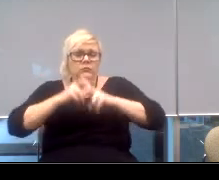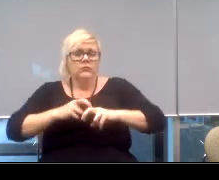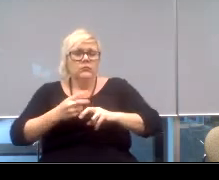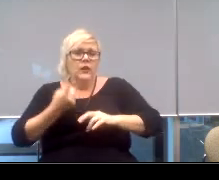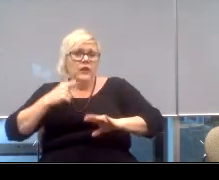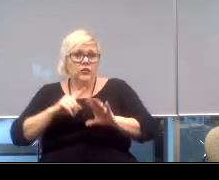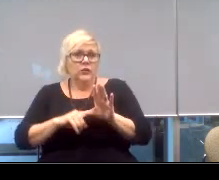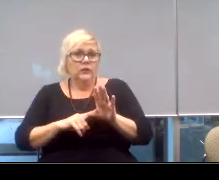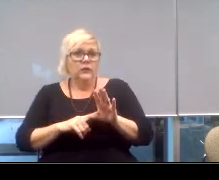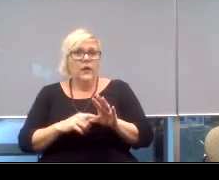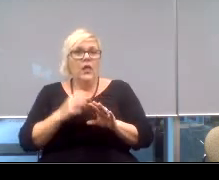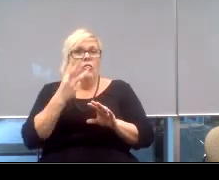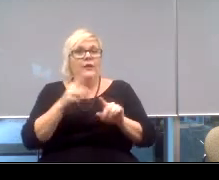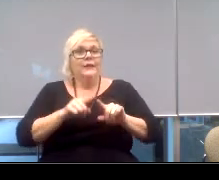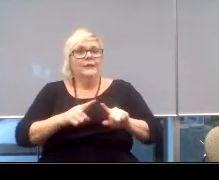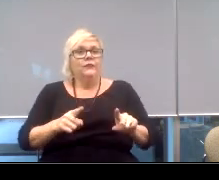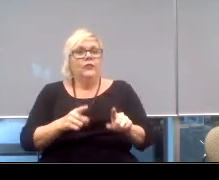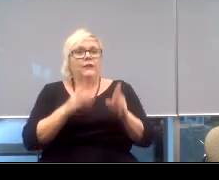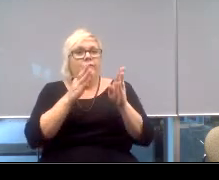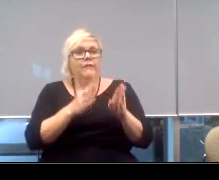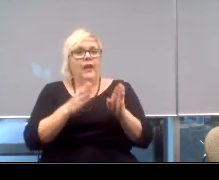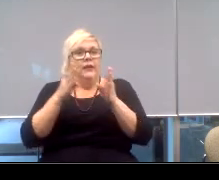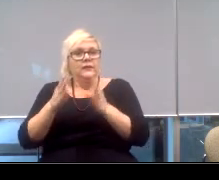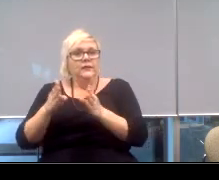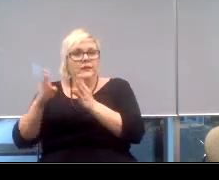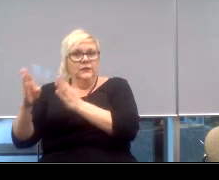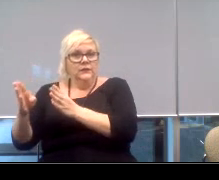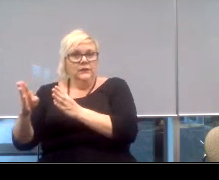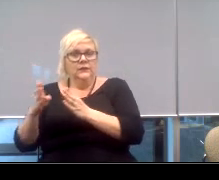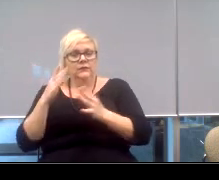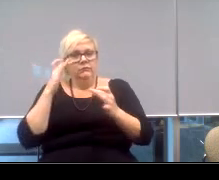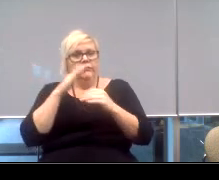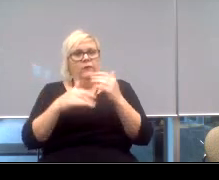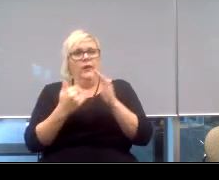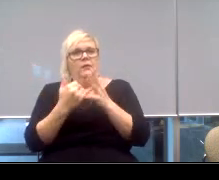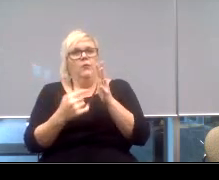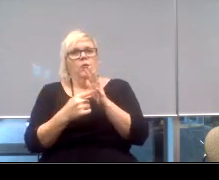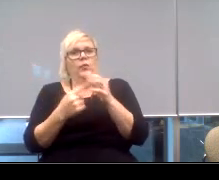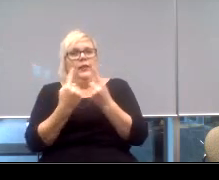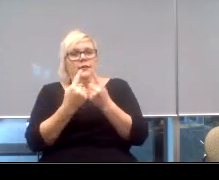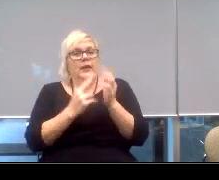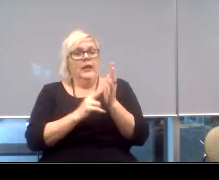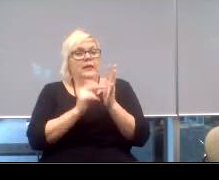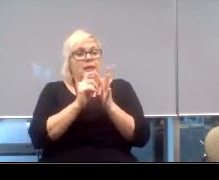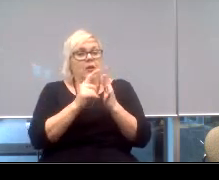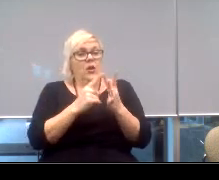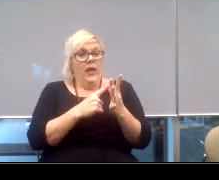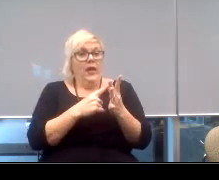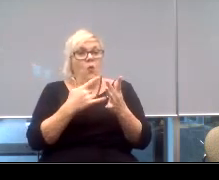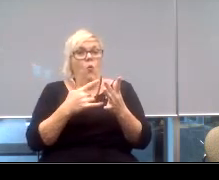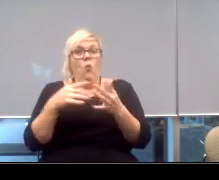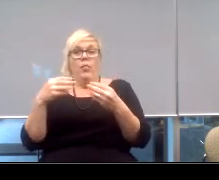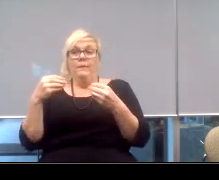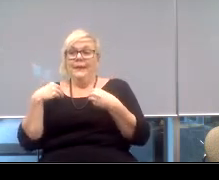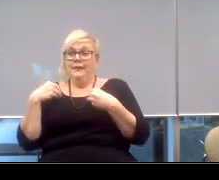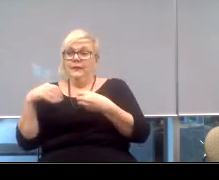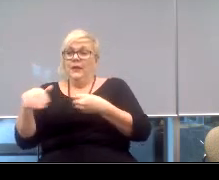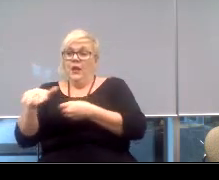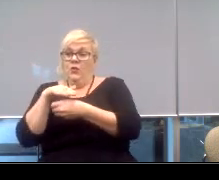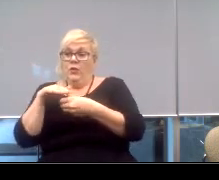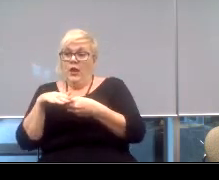three phases of the project enabled the team to consider important factors that the NDIA and the sector, more broadly, would need to consider